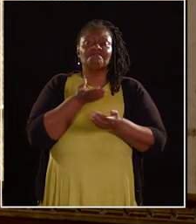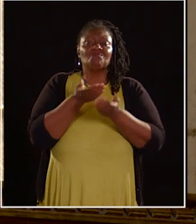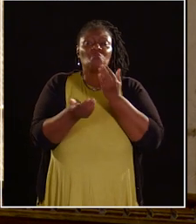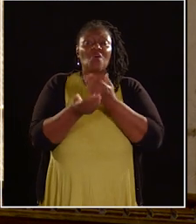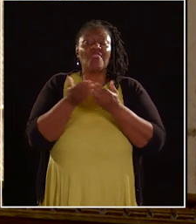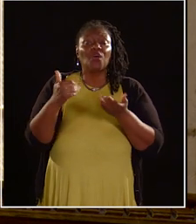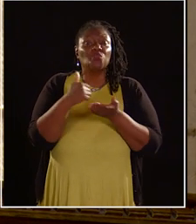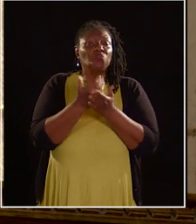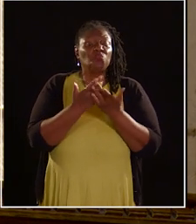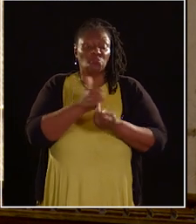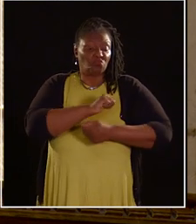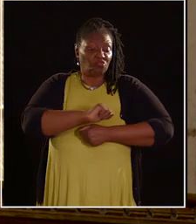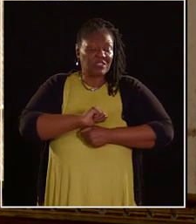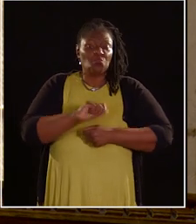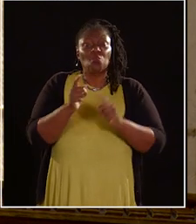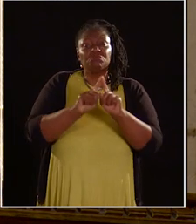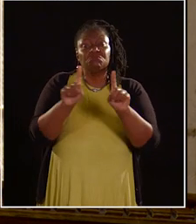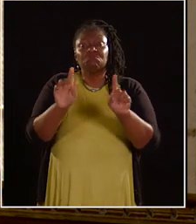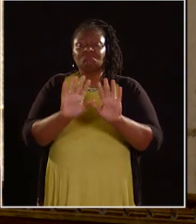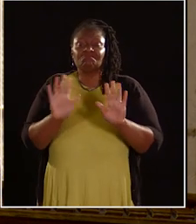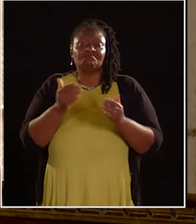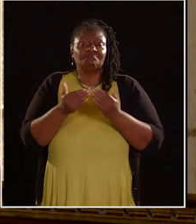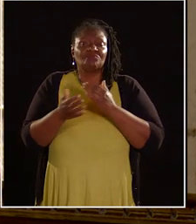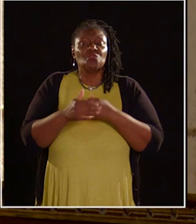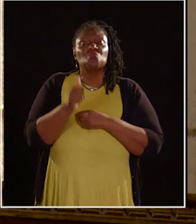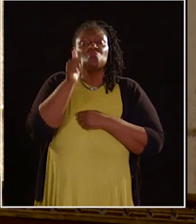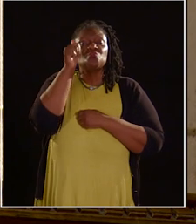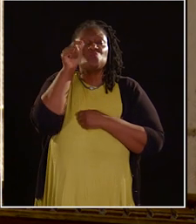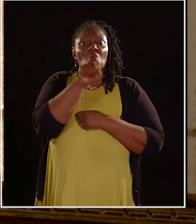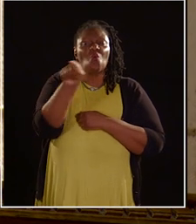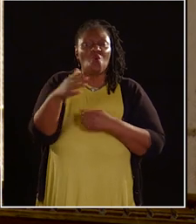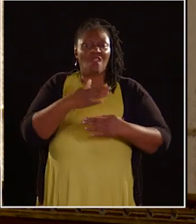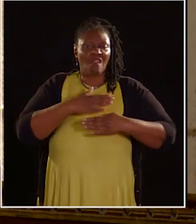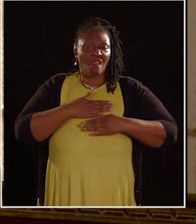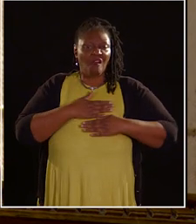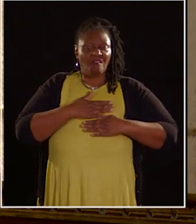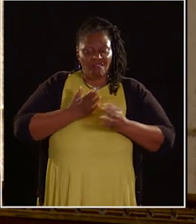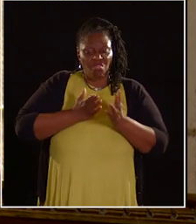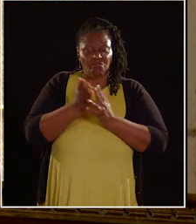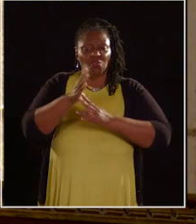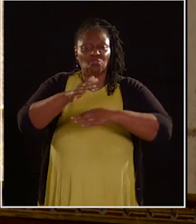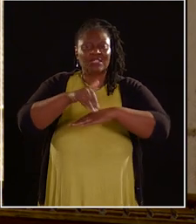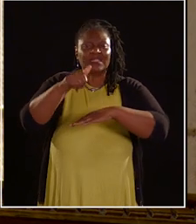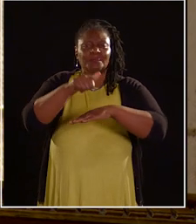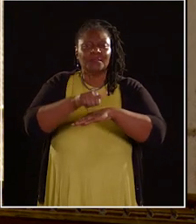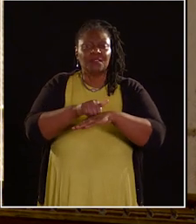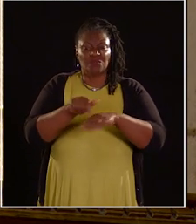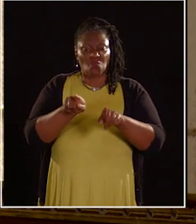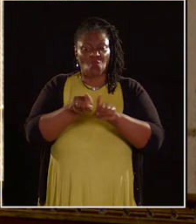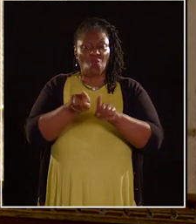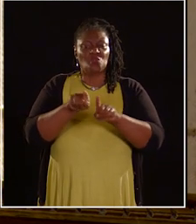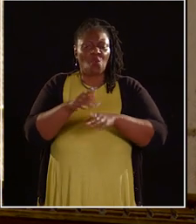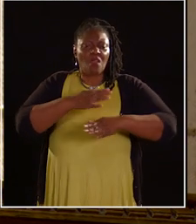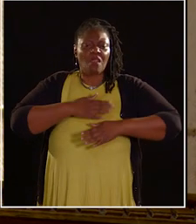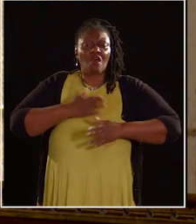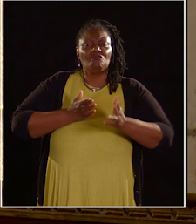Whether you share this faith or not, know something of that love this Christmas and every day